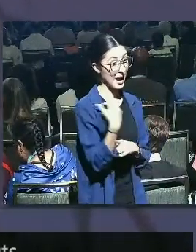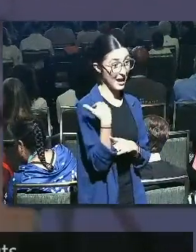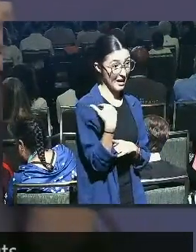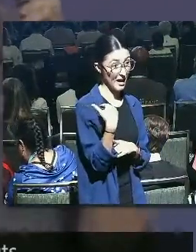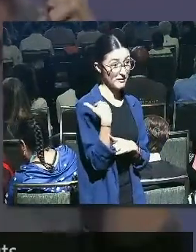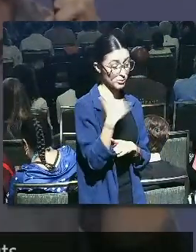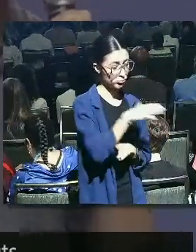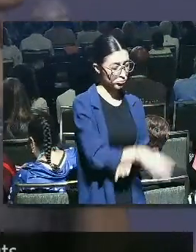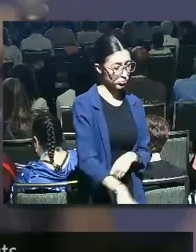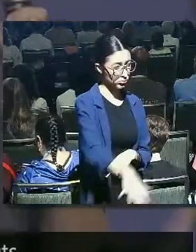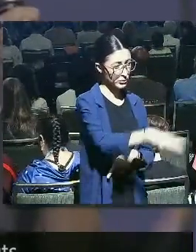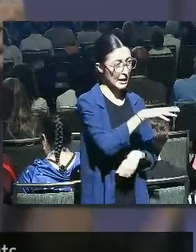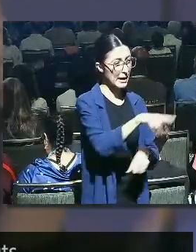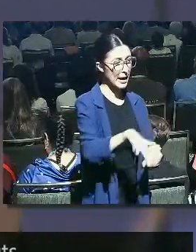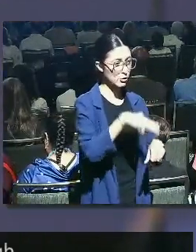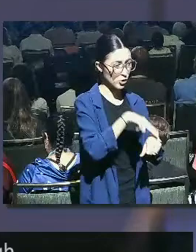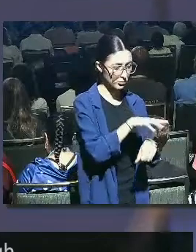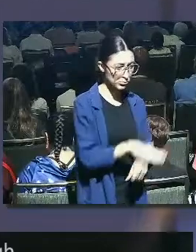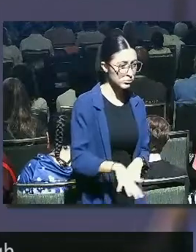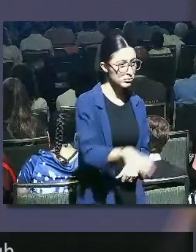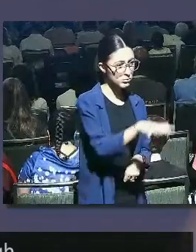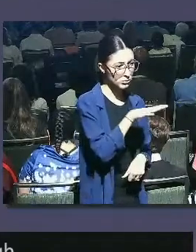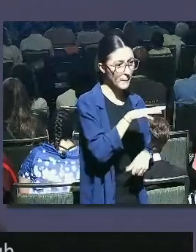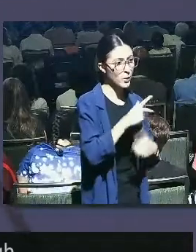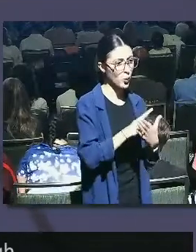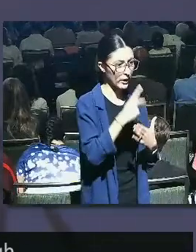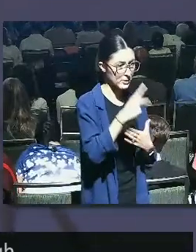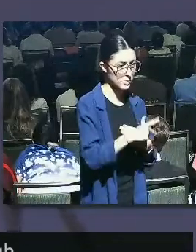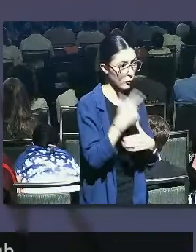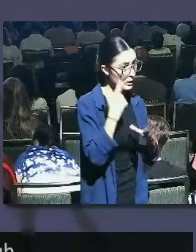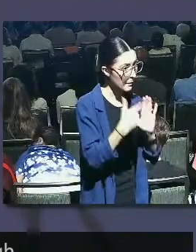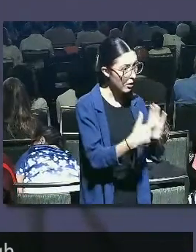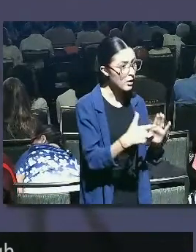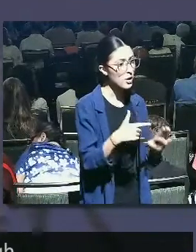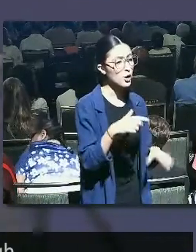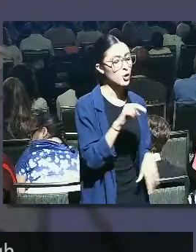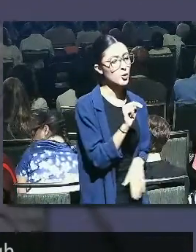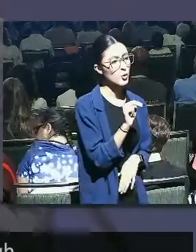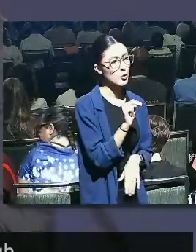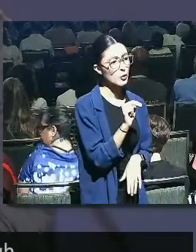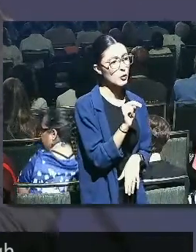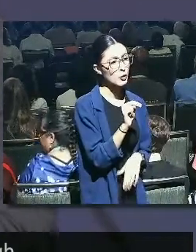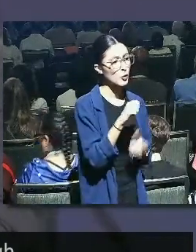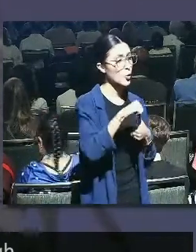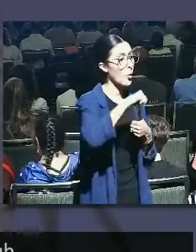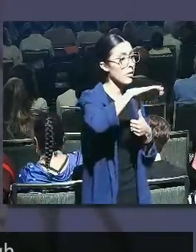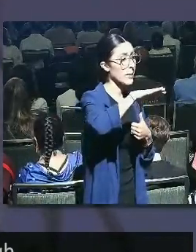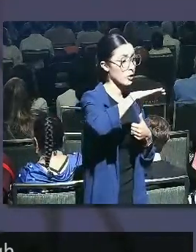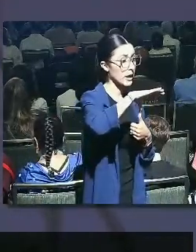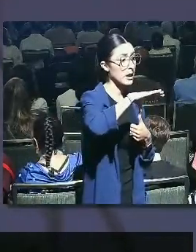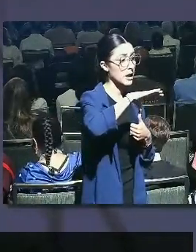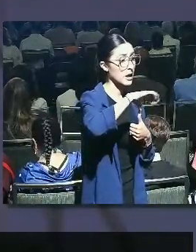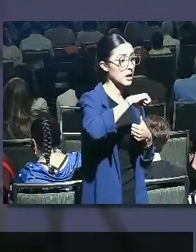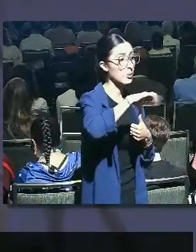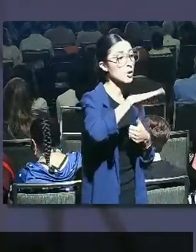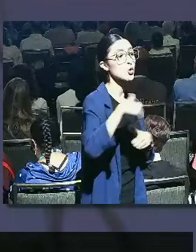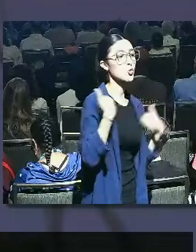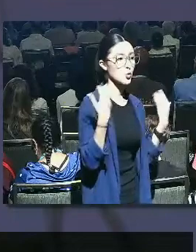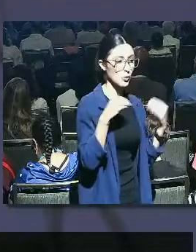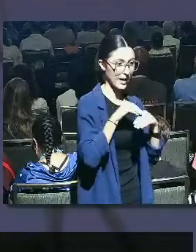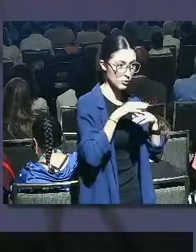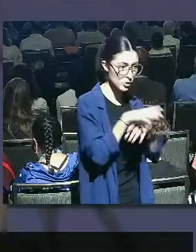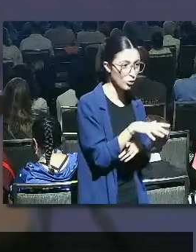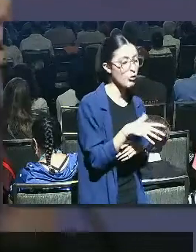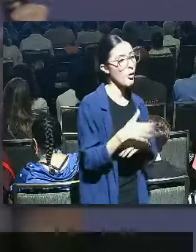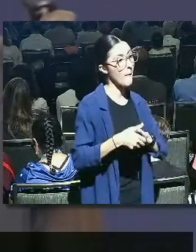do it through things like the North American Youth Advisory Council, through mentorship, through education, through